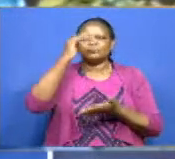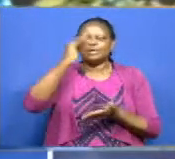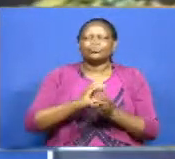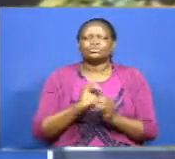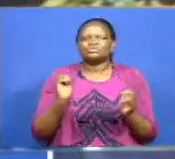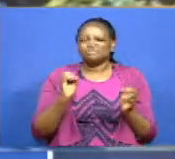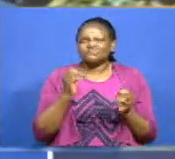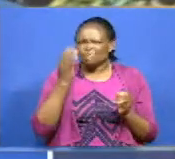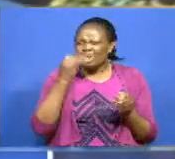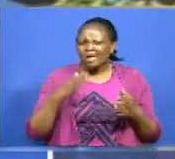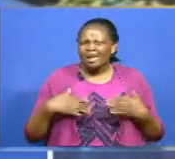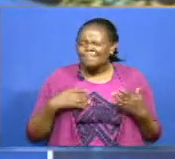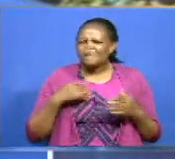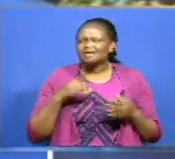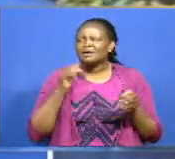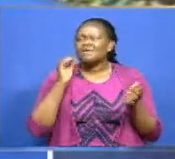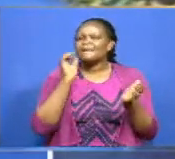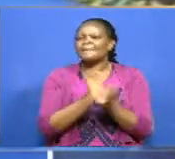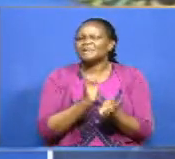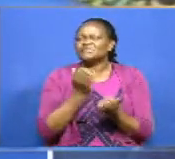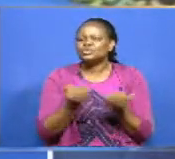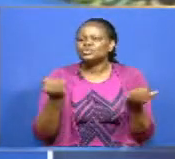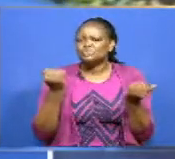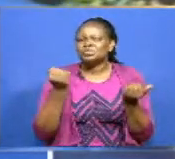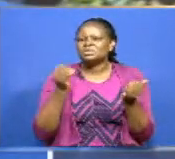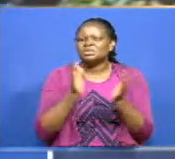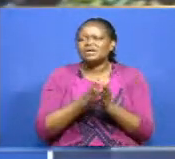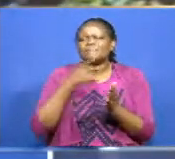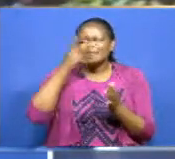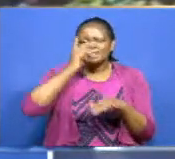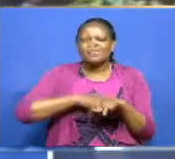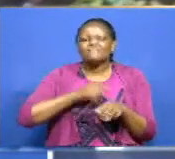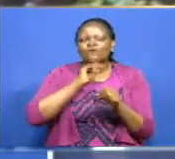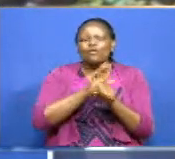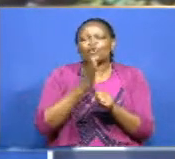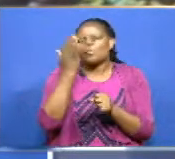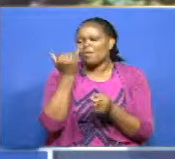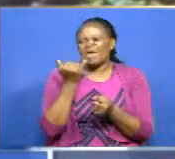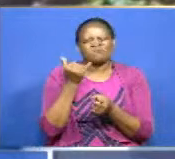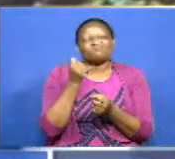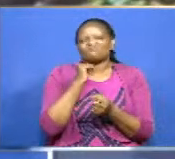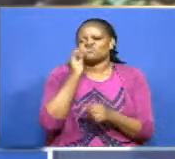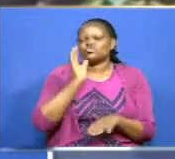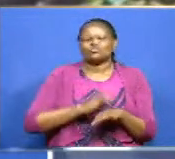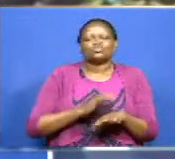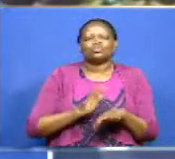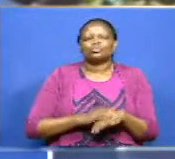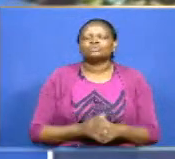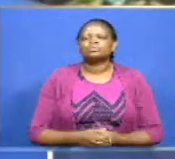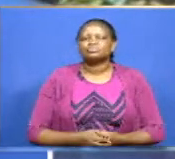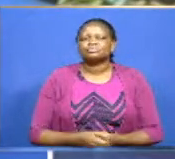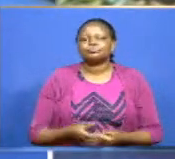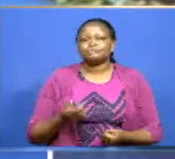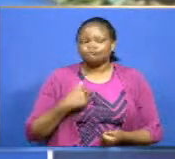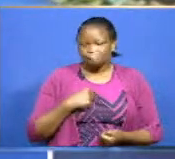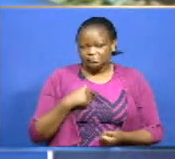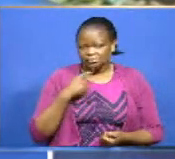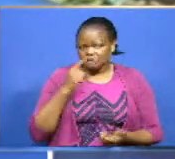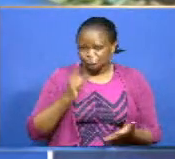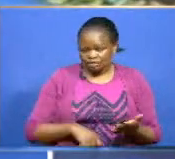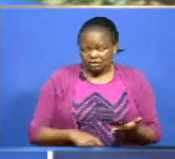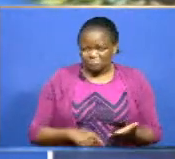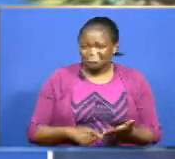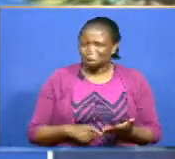punish children and parents during Corona? It's thoroughly inhuman. May I